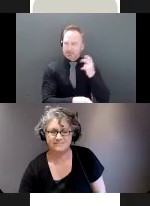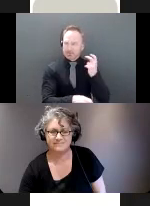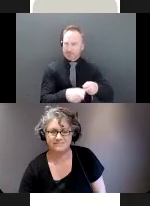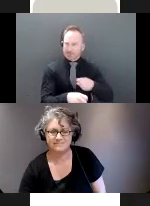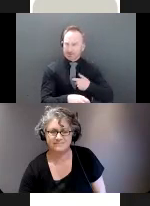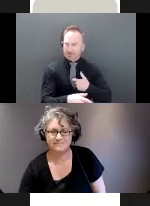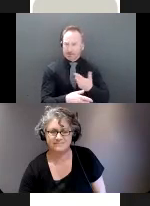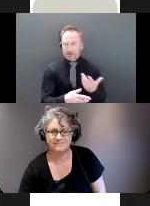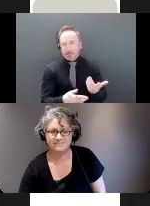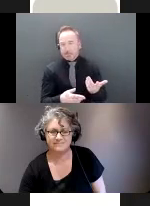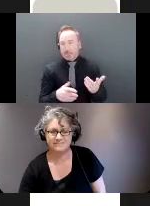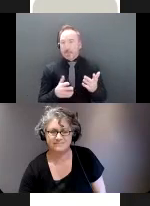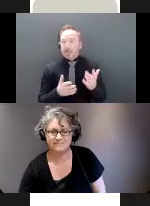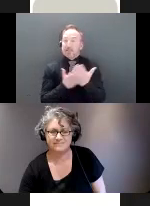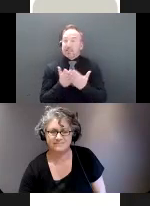the value of